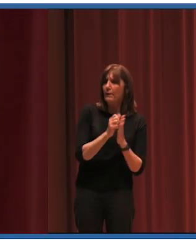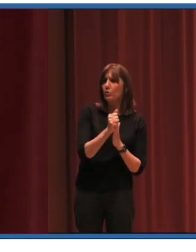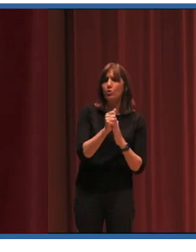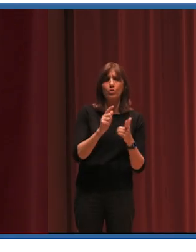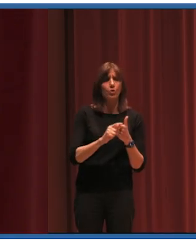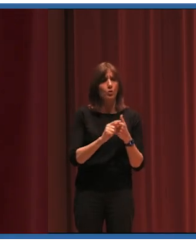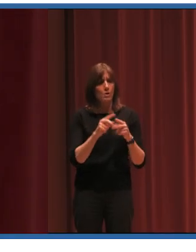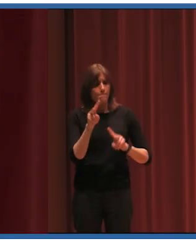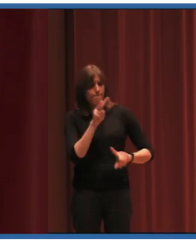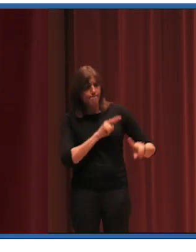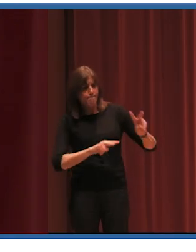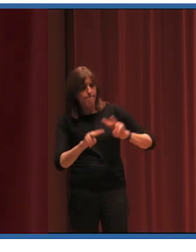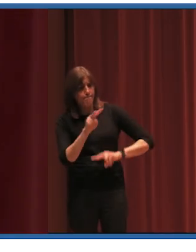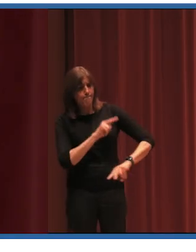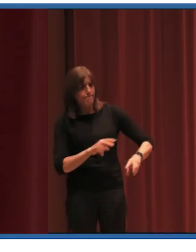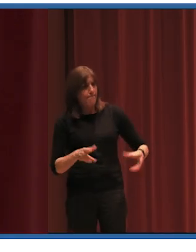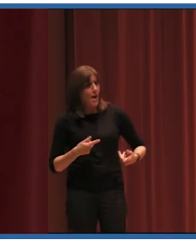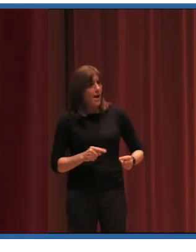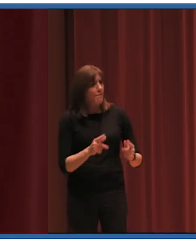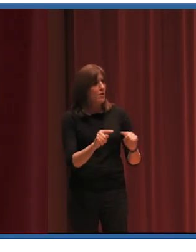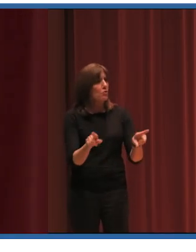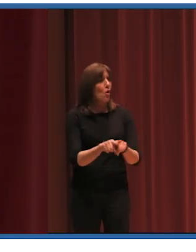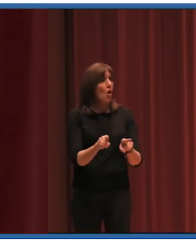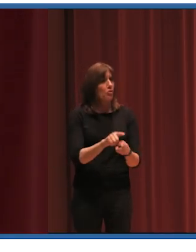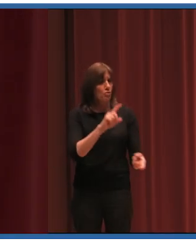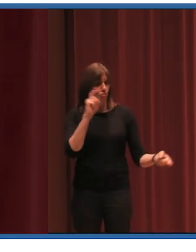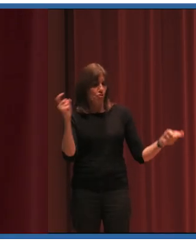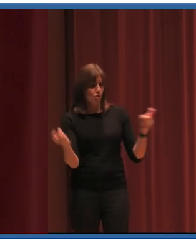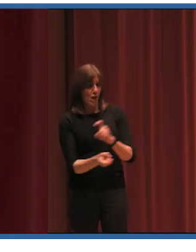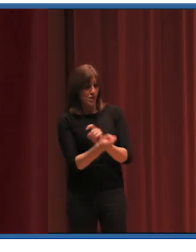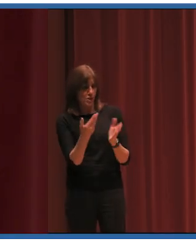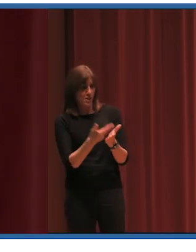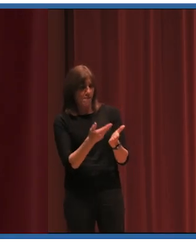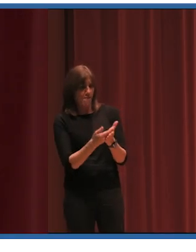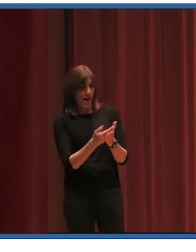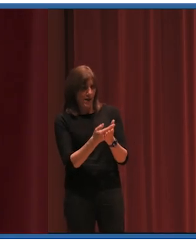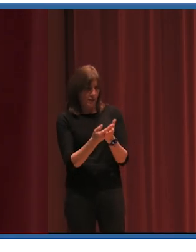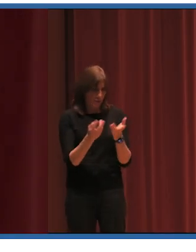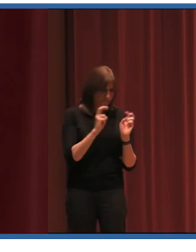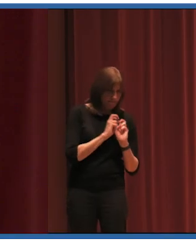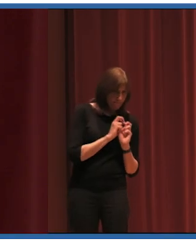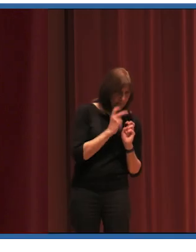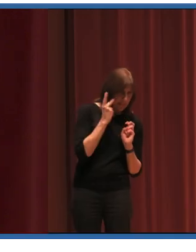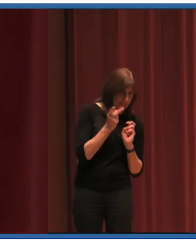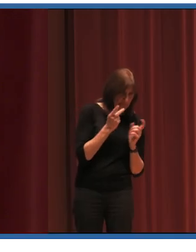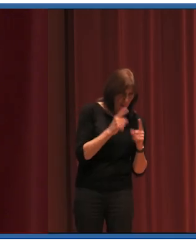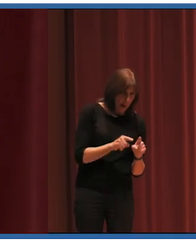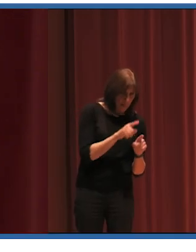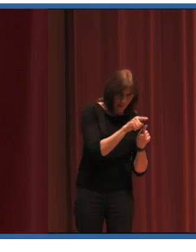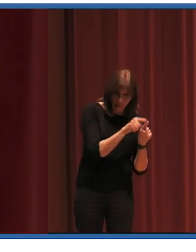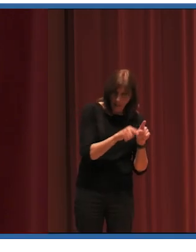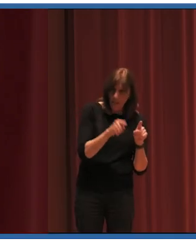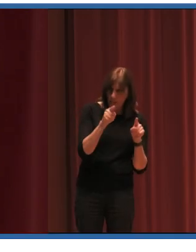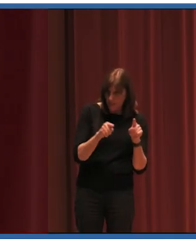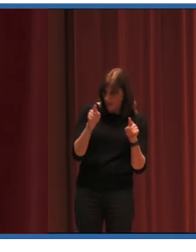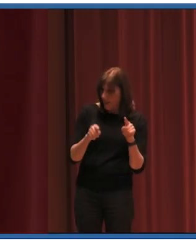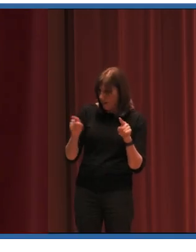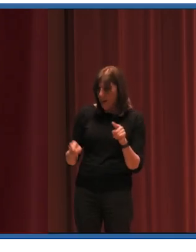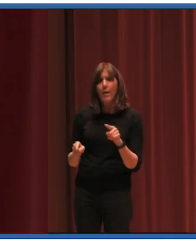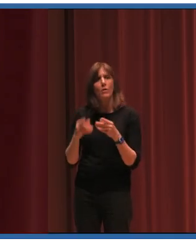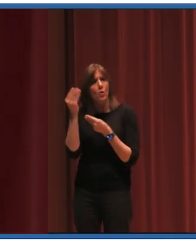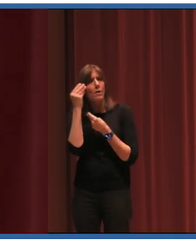and helps translate cancer data into insight, looking at trends, risk factors, and outcomes to inform